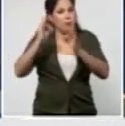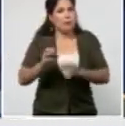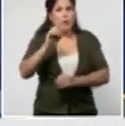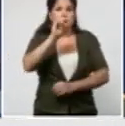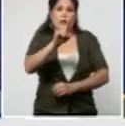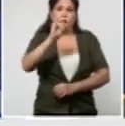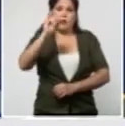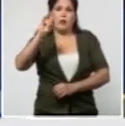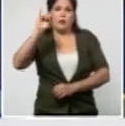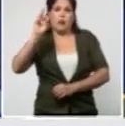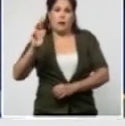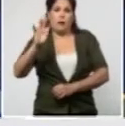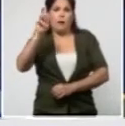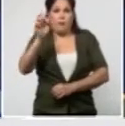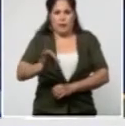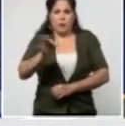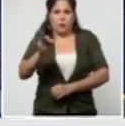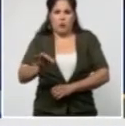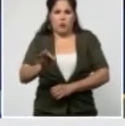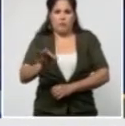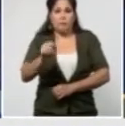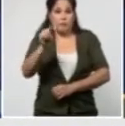number remains unchanged.